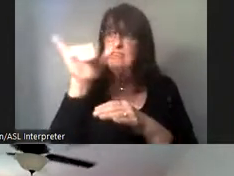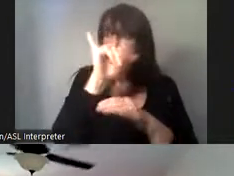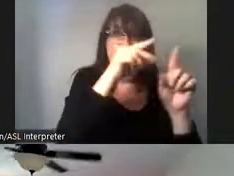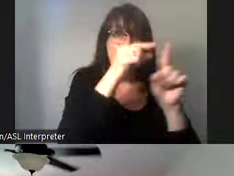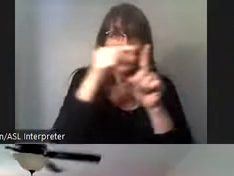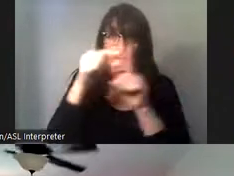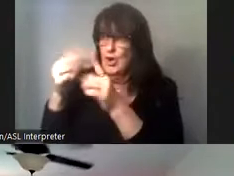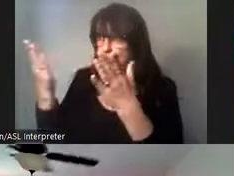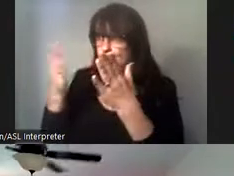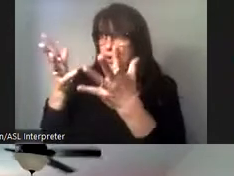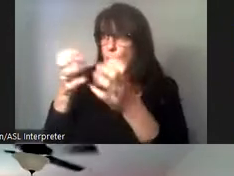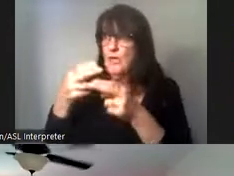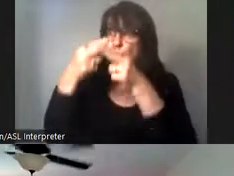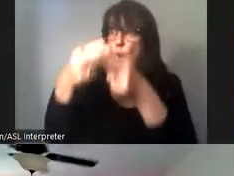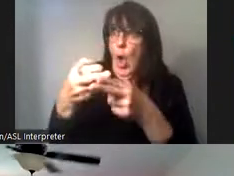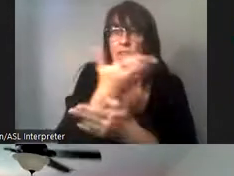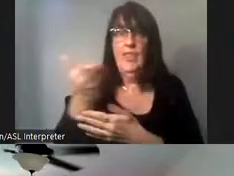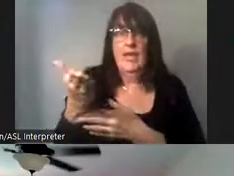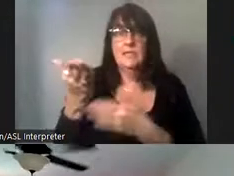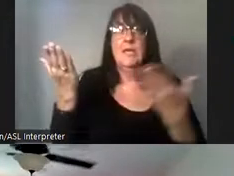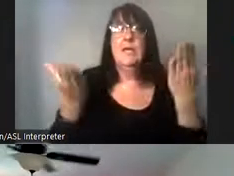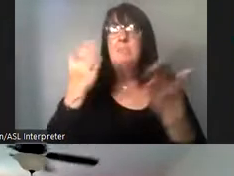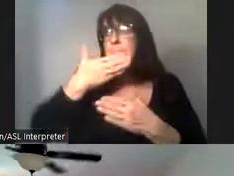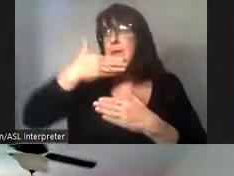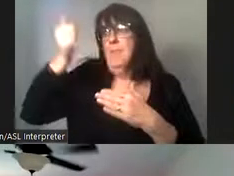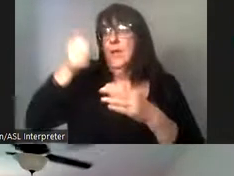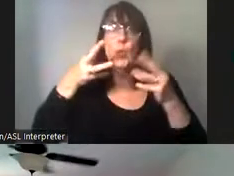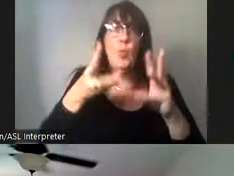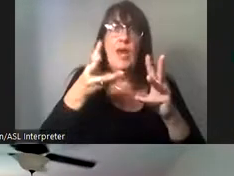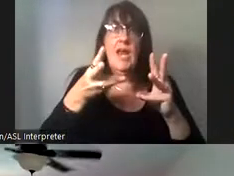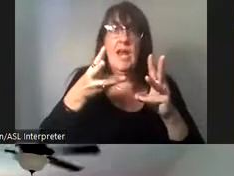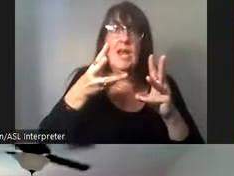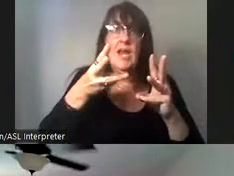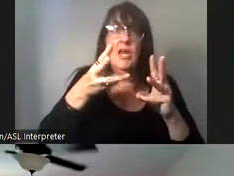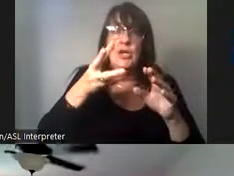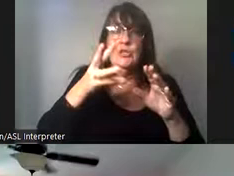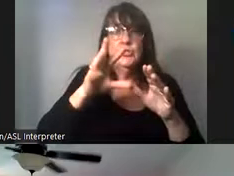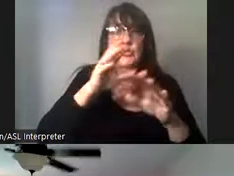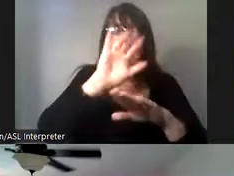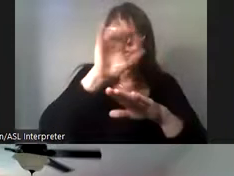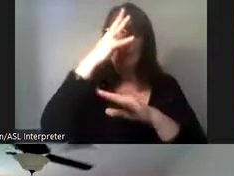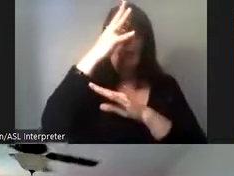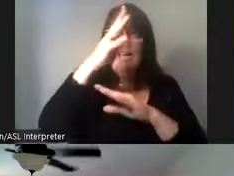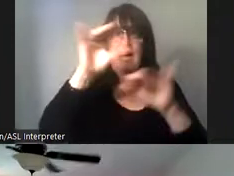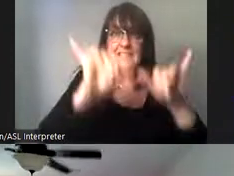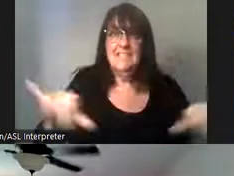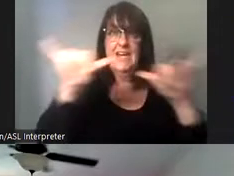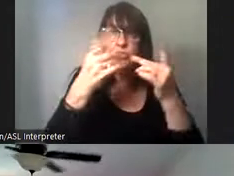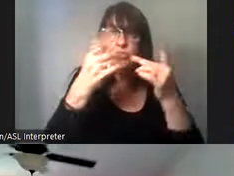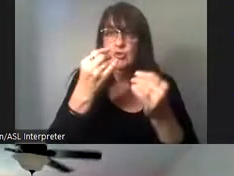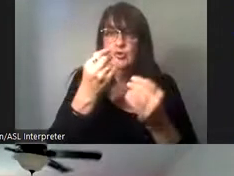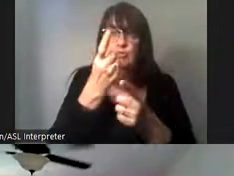what we want to call things, we might even have a better way of coming up with standards that help people do the right thing with those